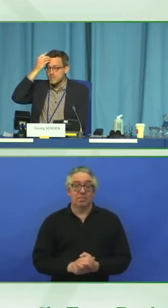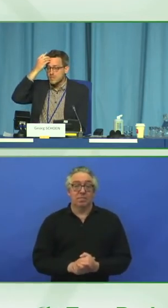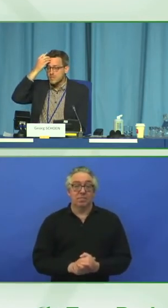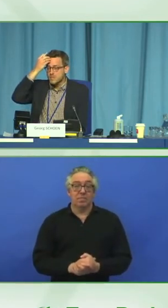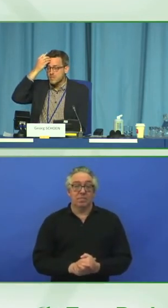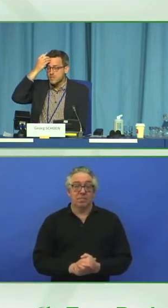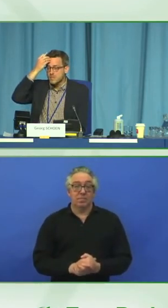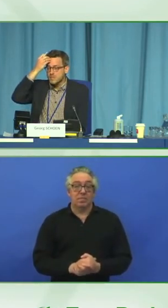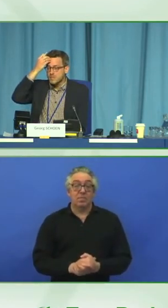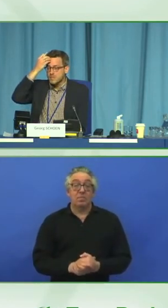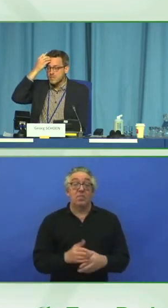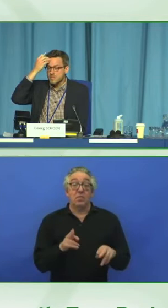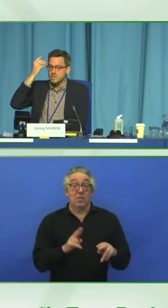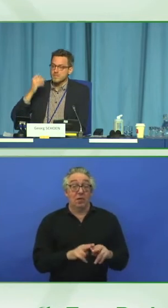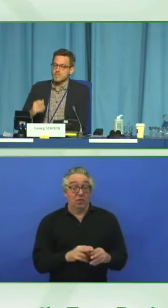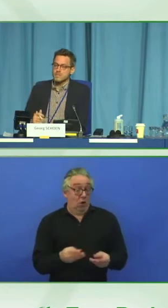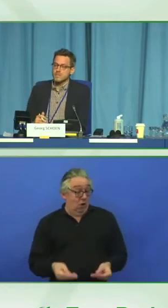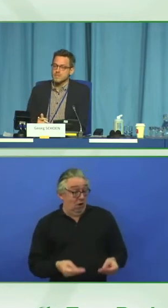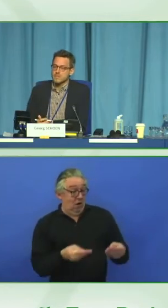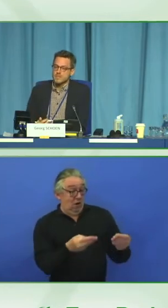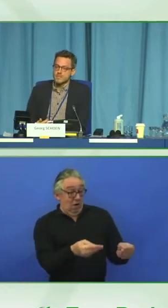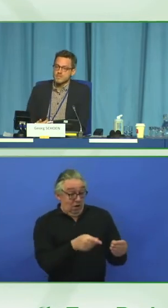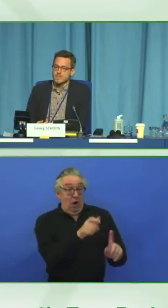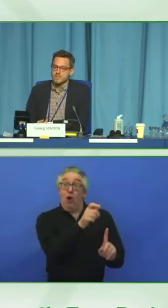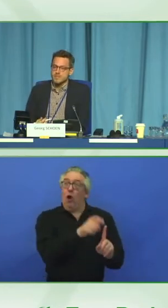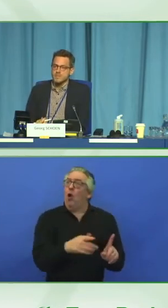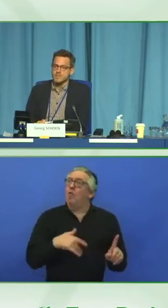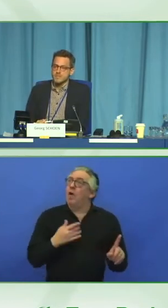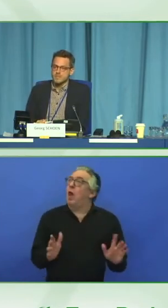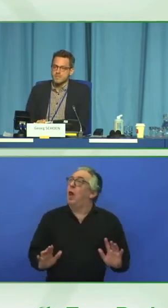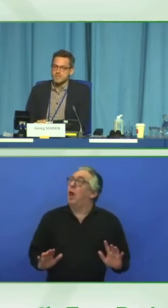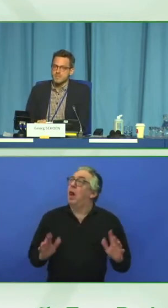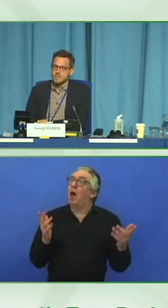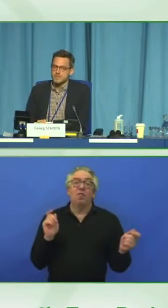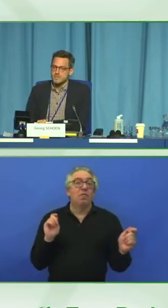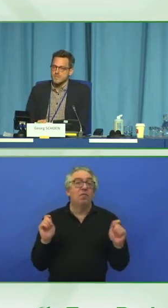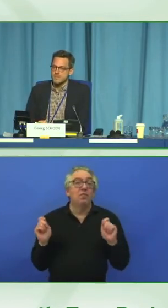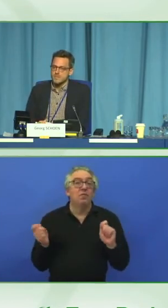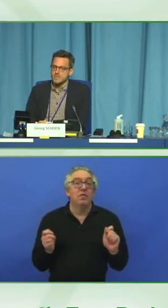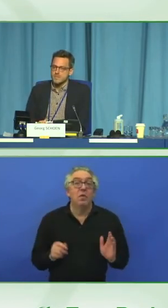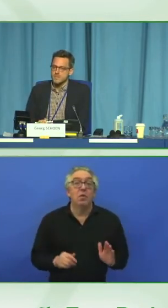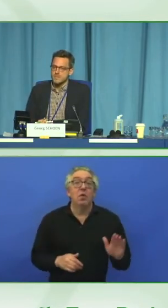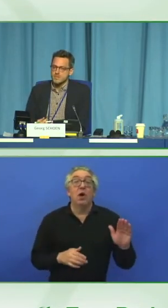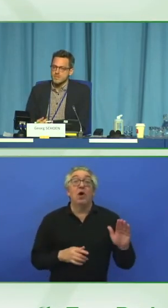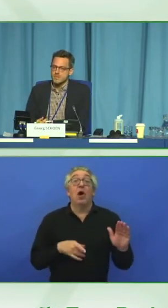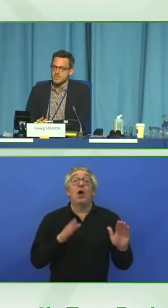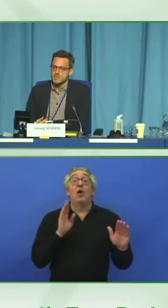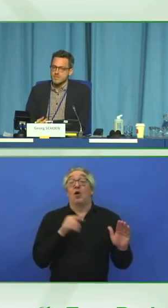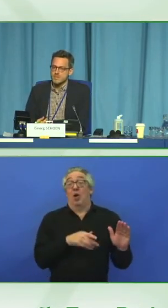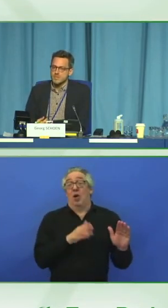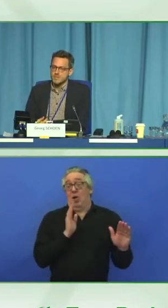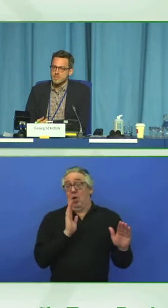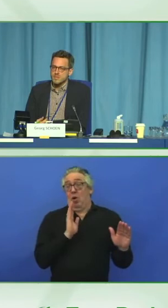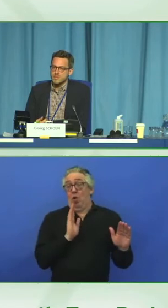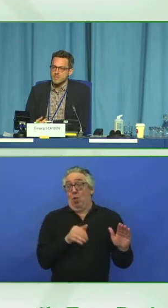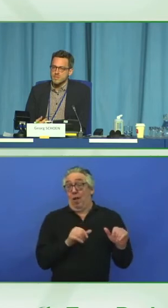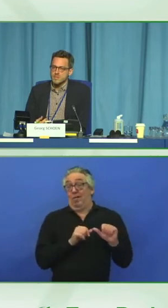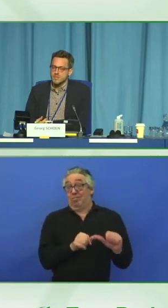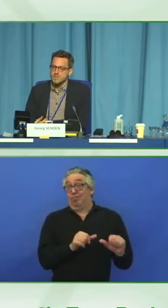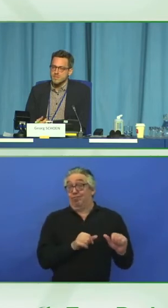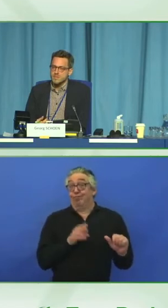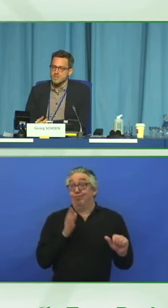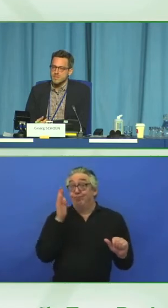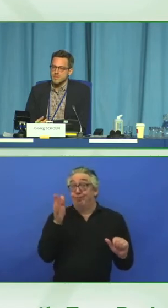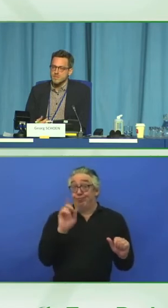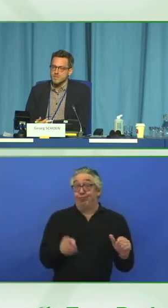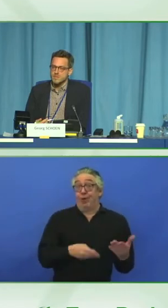experienced the changes that has brought into their lives, they will continue to buy that product. So we've created a few financing